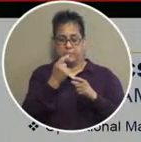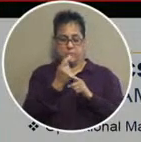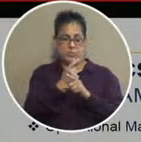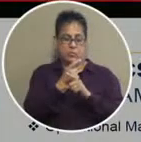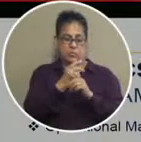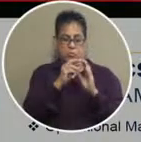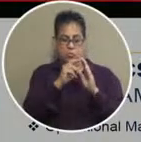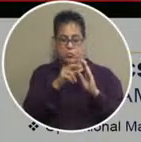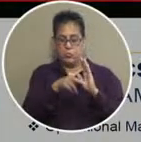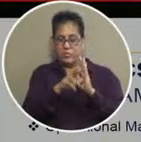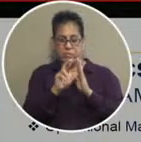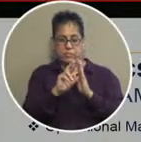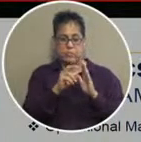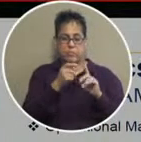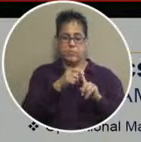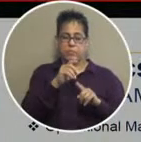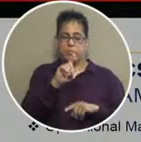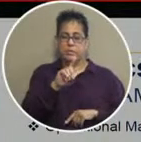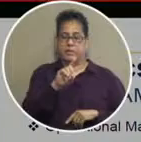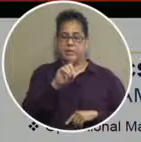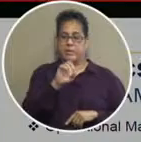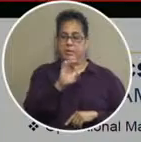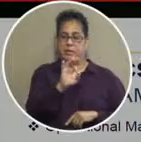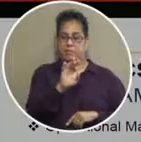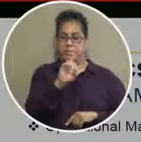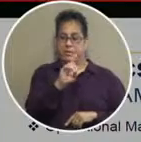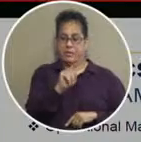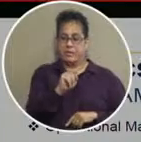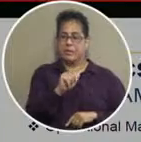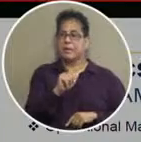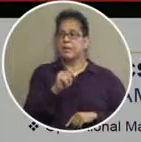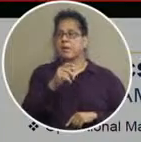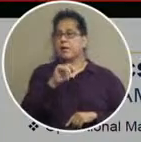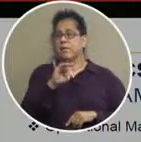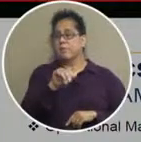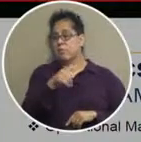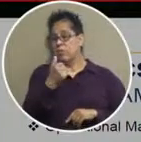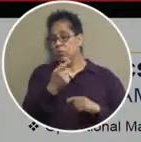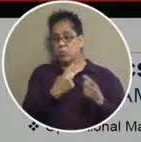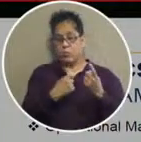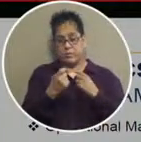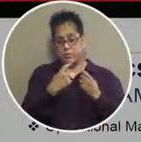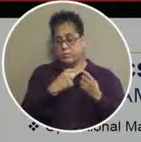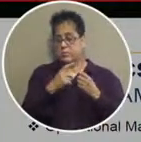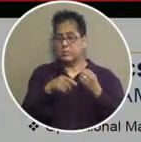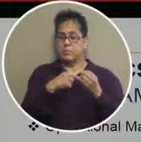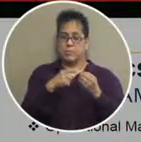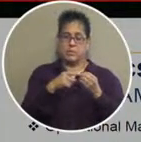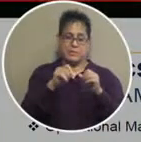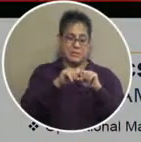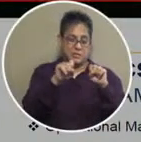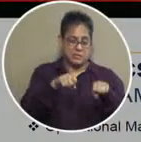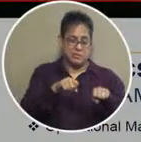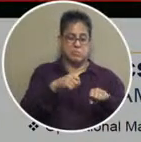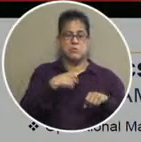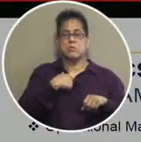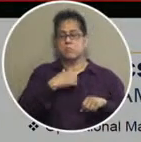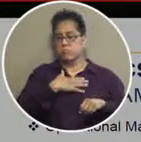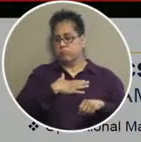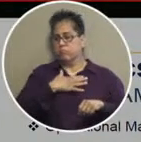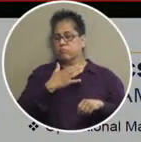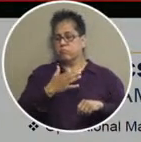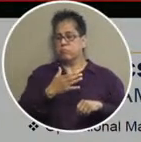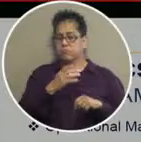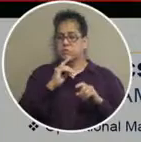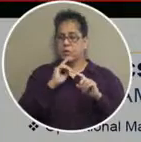the FDA. So if there are any additional questions around those systems, I am more than